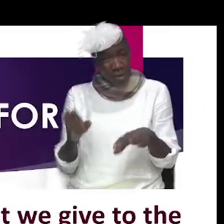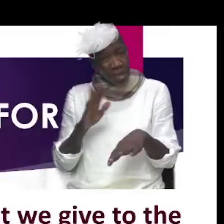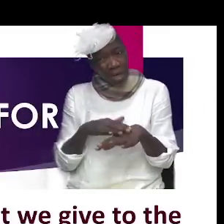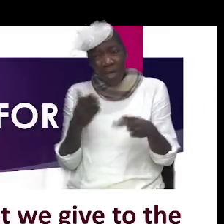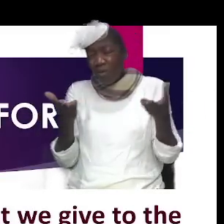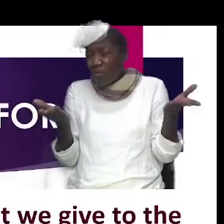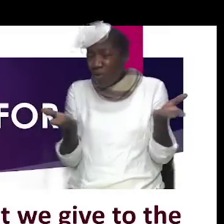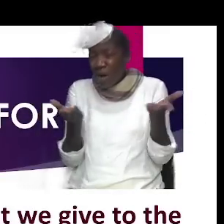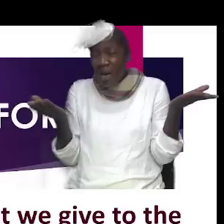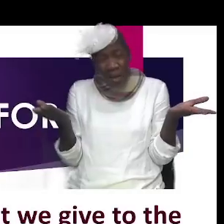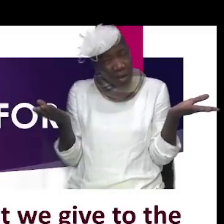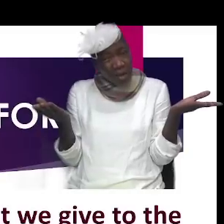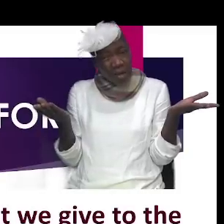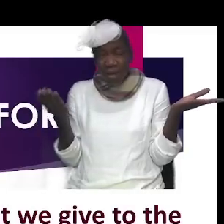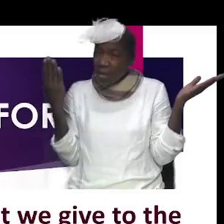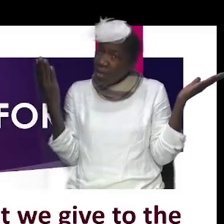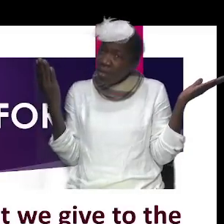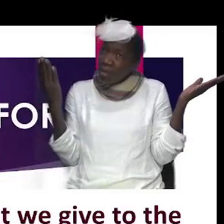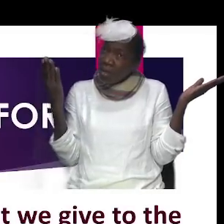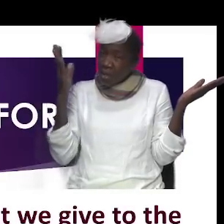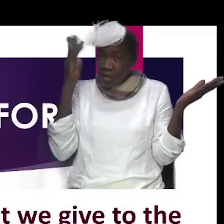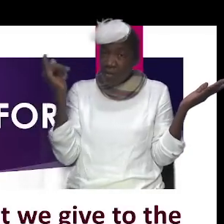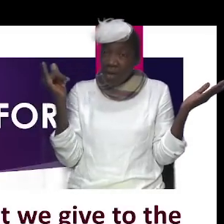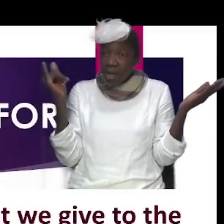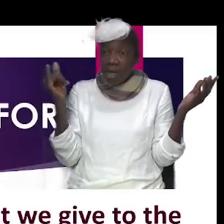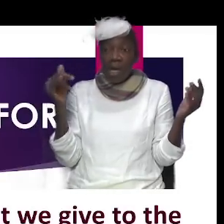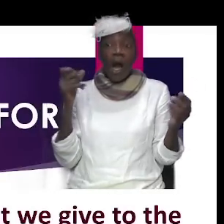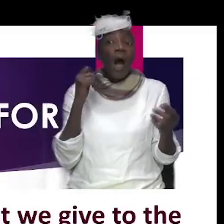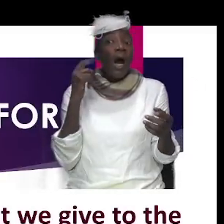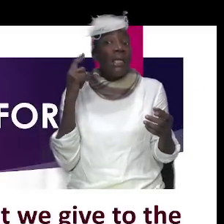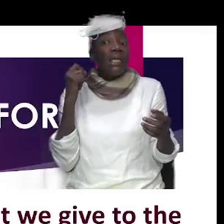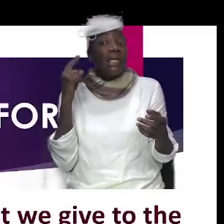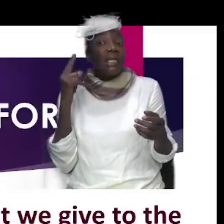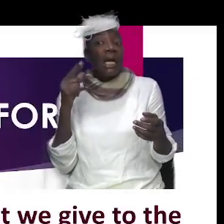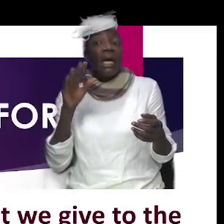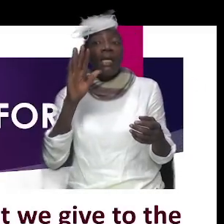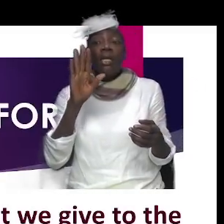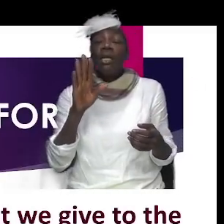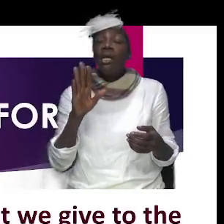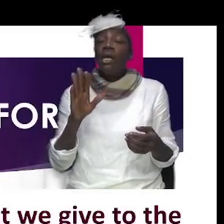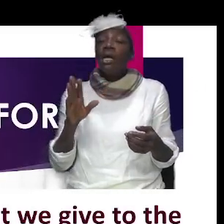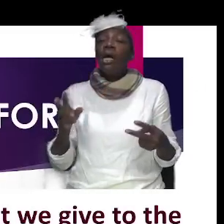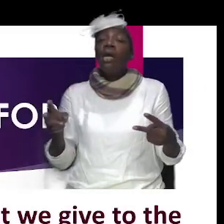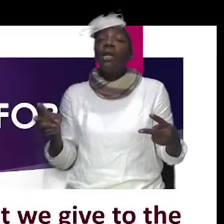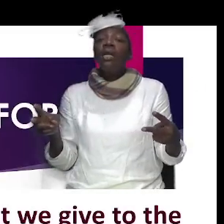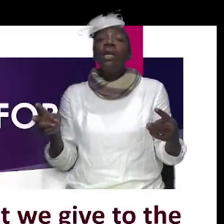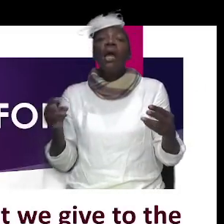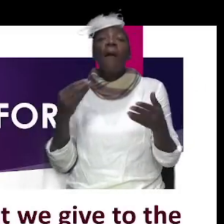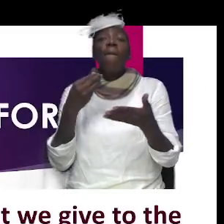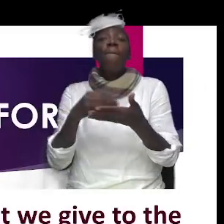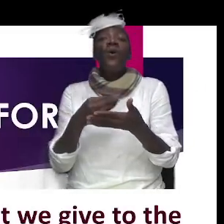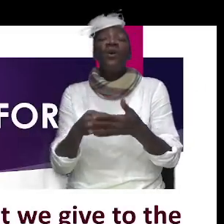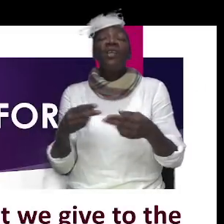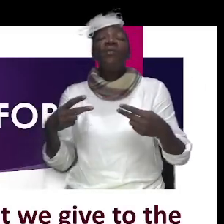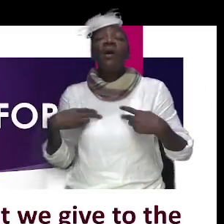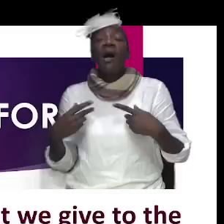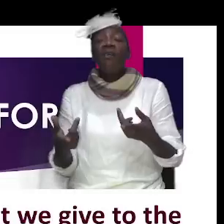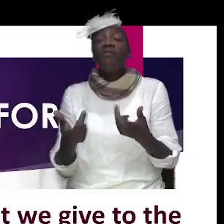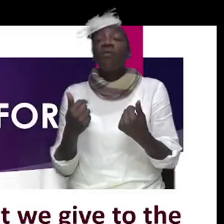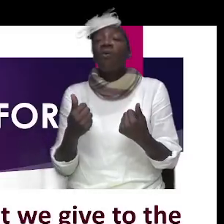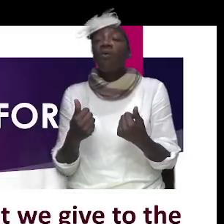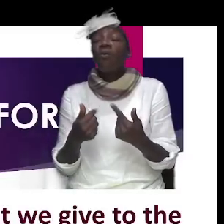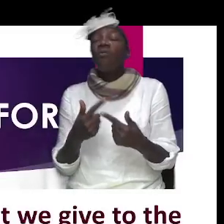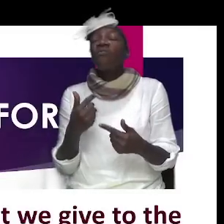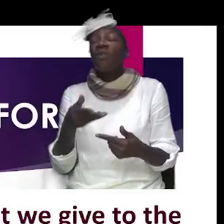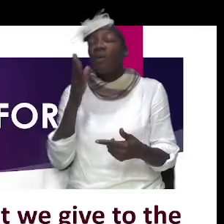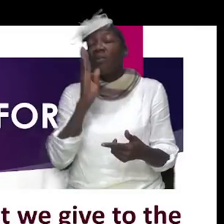that the money that we have came from Him. Now, if we invest into the kingdom,